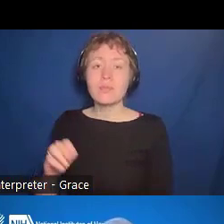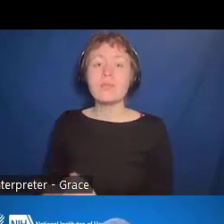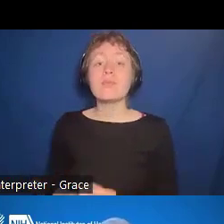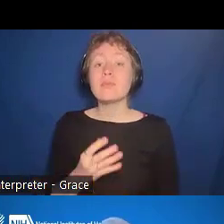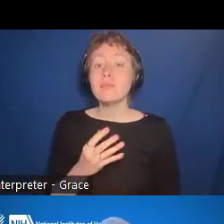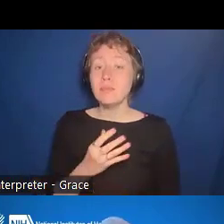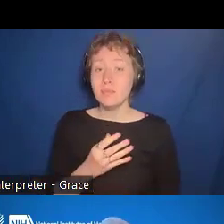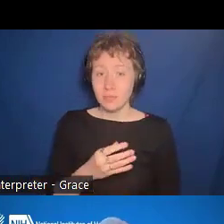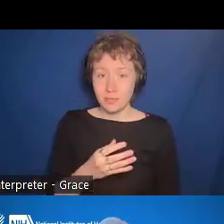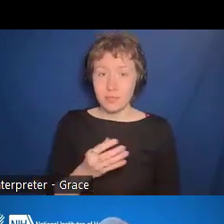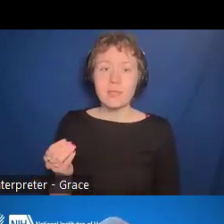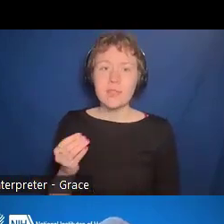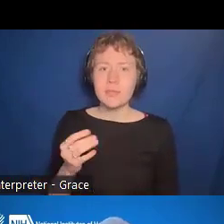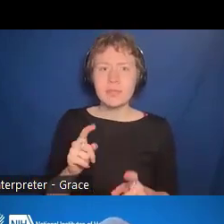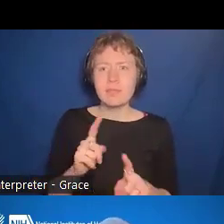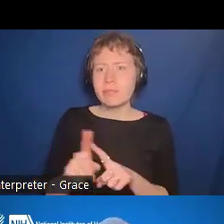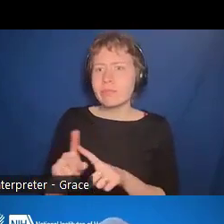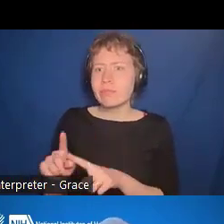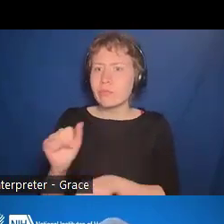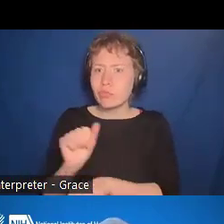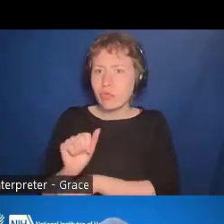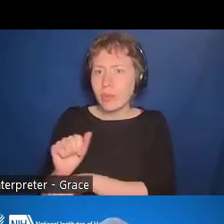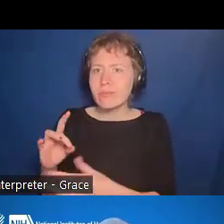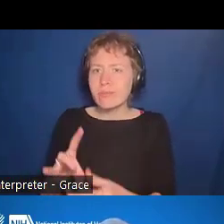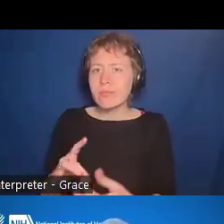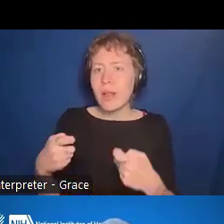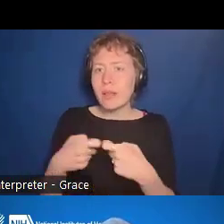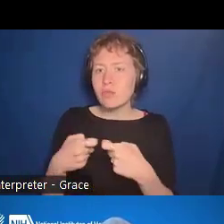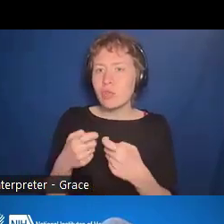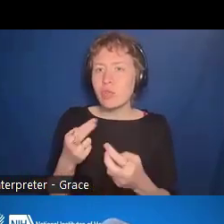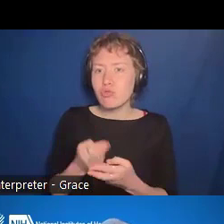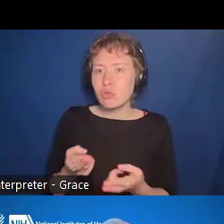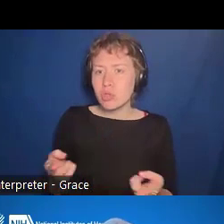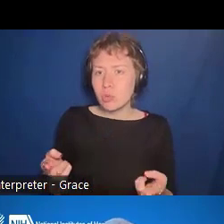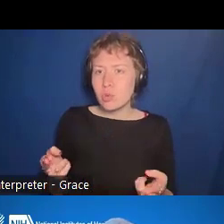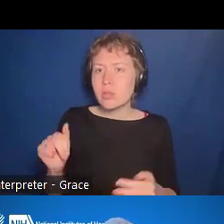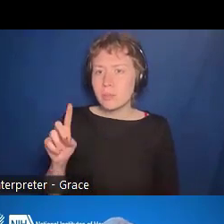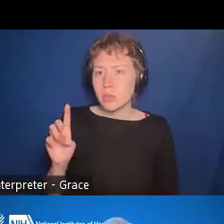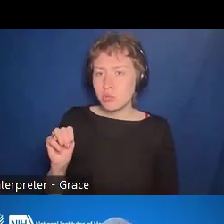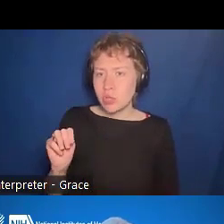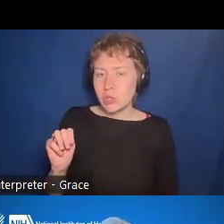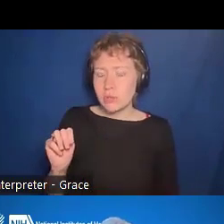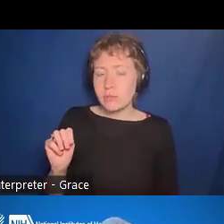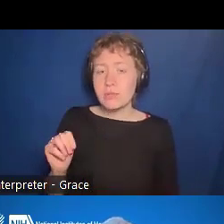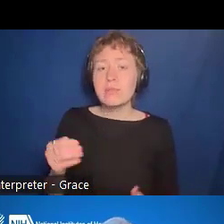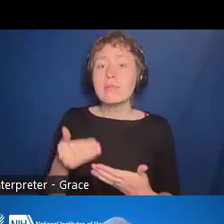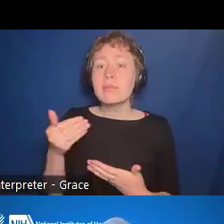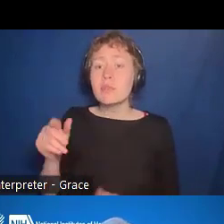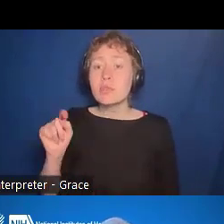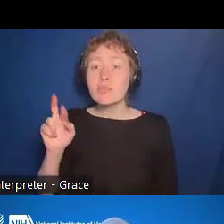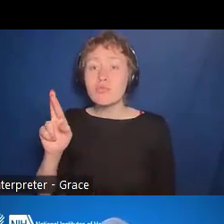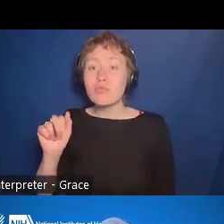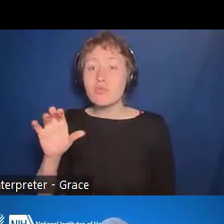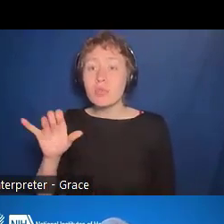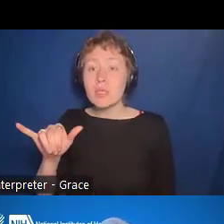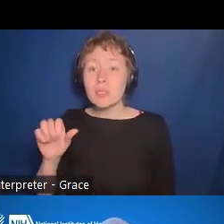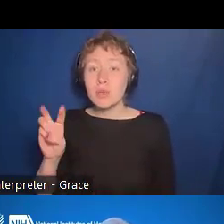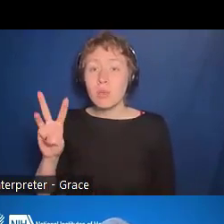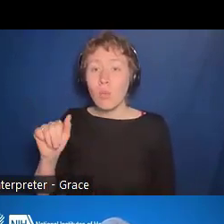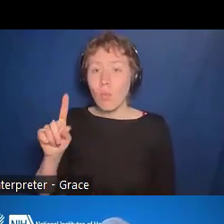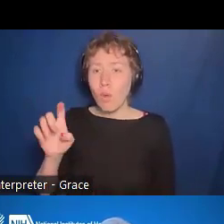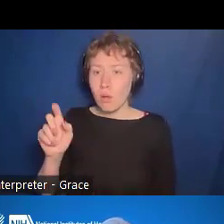she has many duties in electronic research administration. And then we're going to have Tracy Waldeck come on screen to help answer